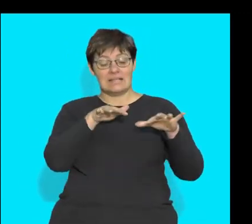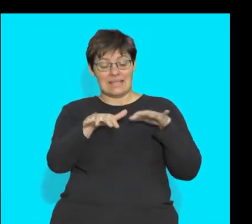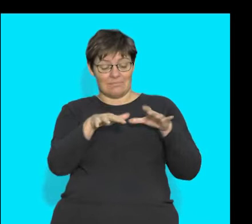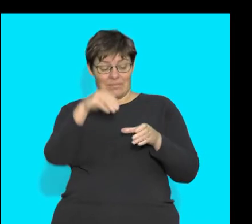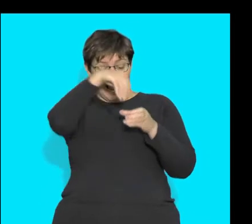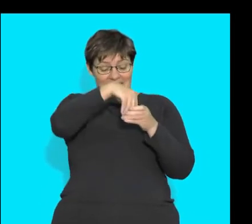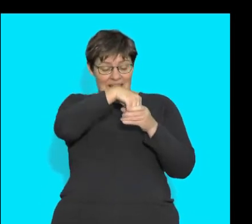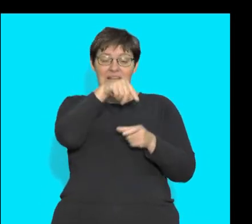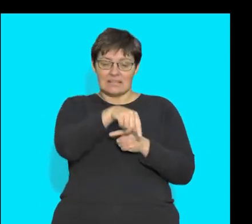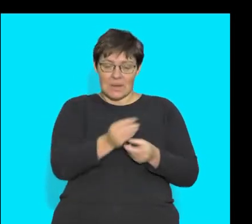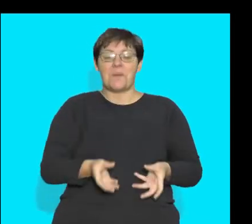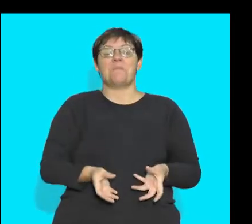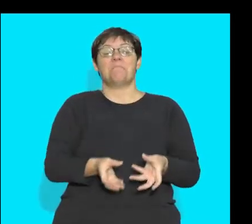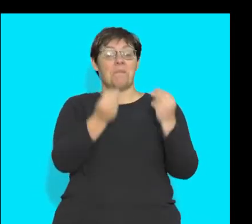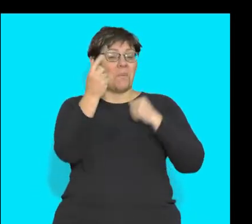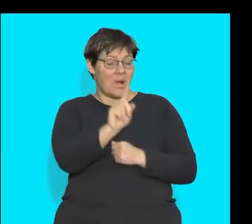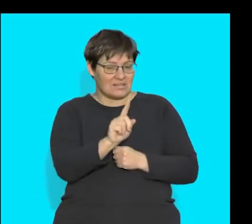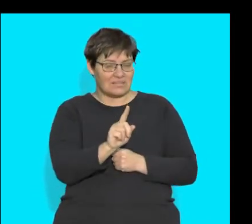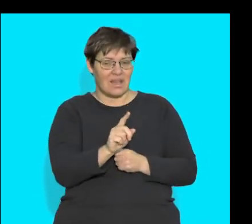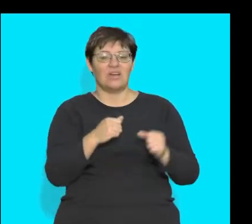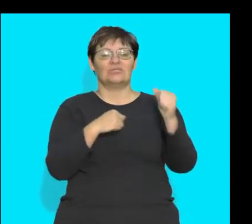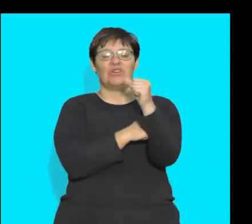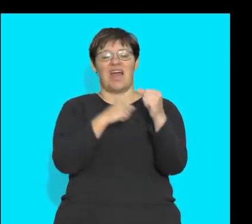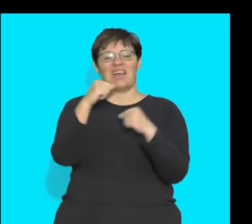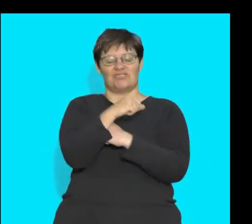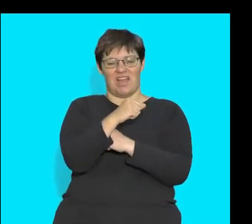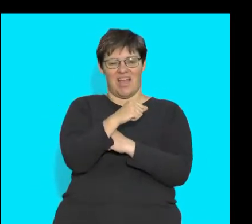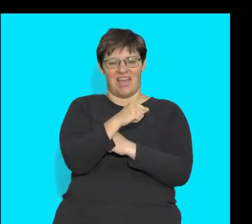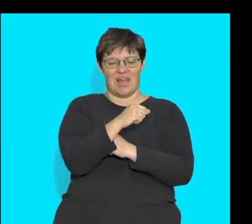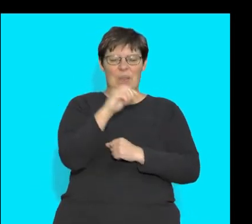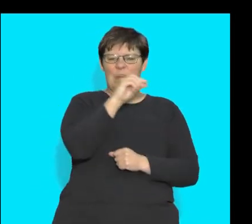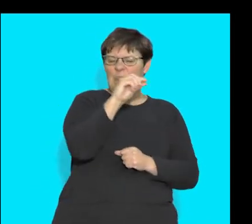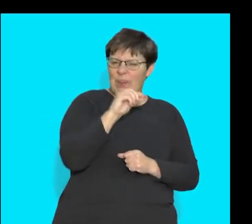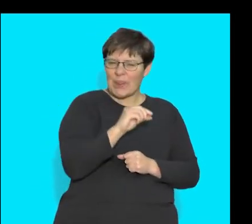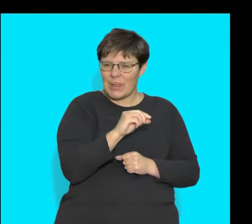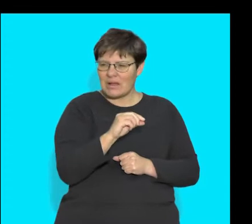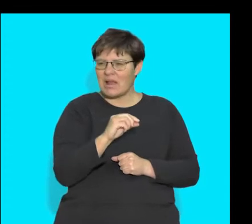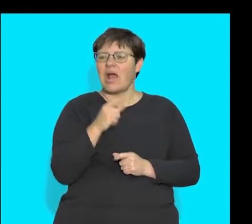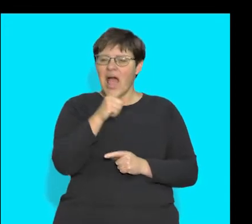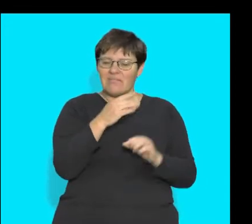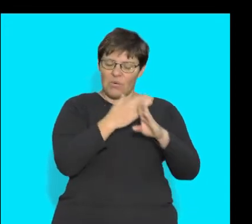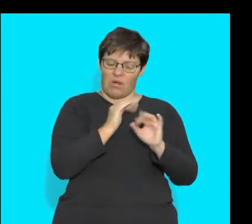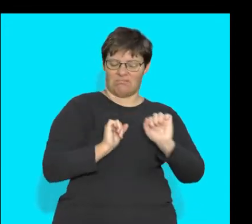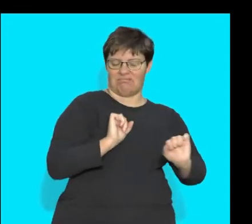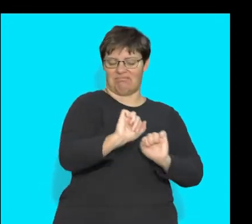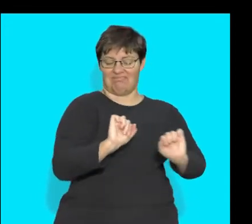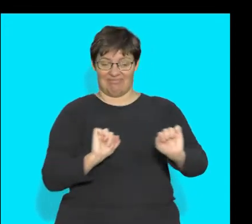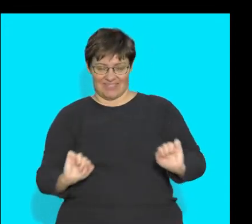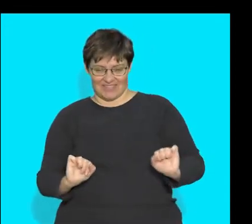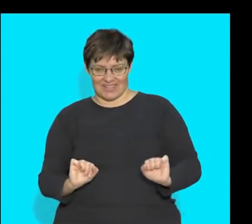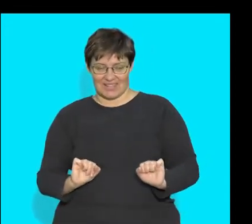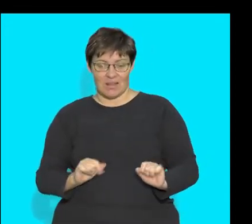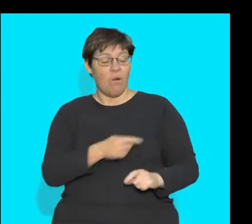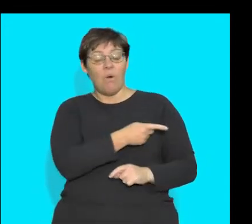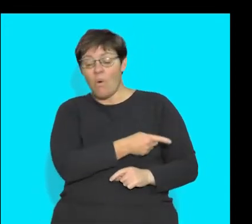cytoplasm, you are going to find structures, little structures that have got certain functions. Now, all